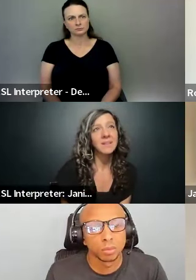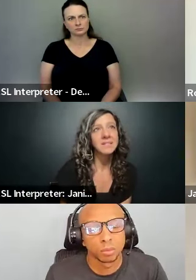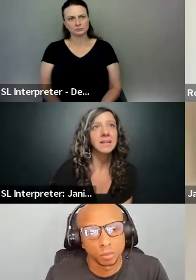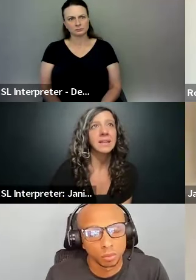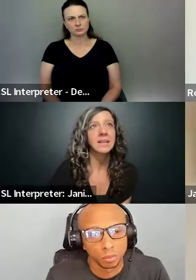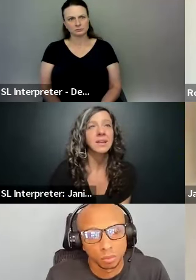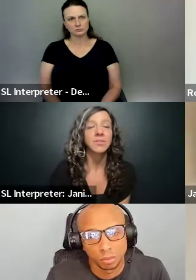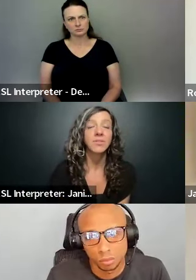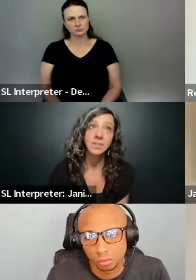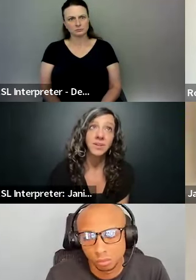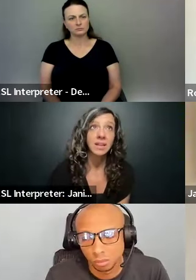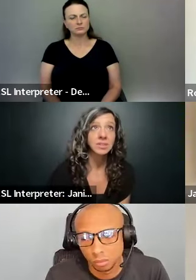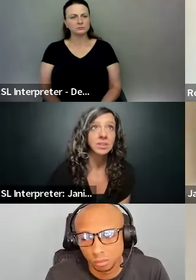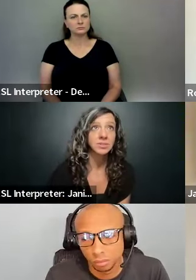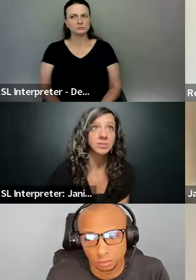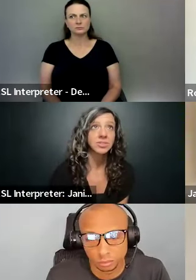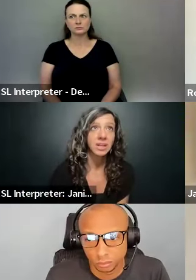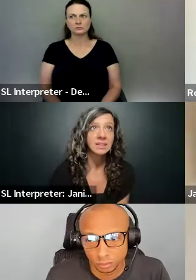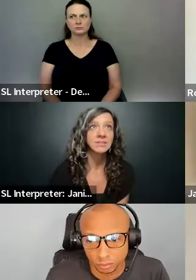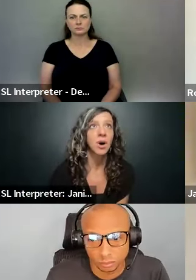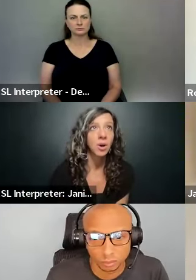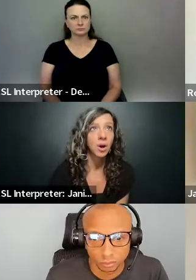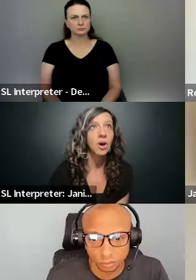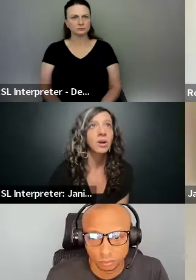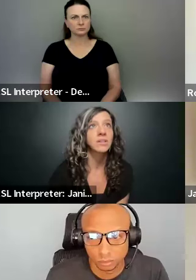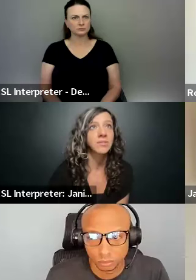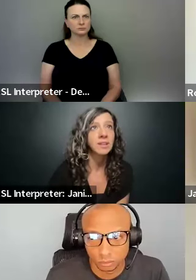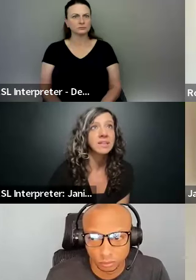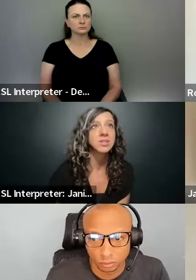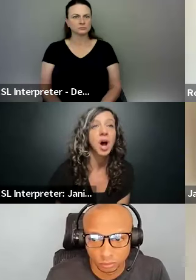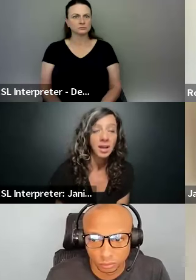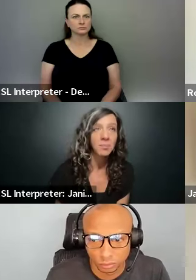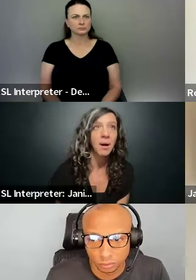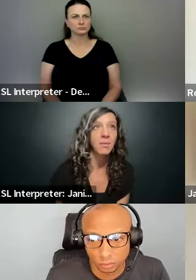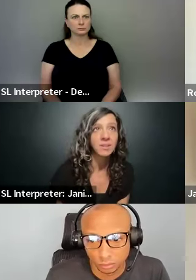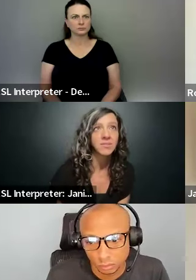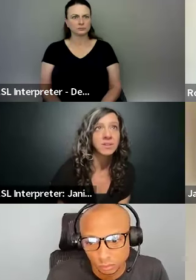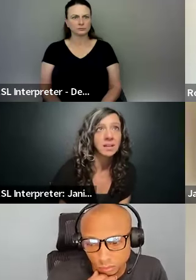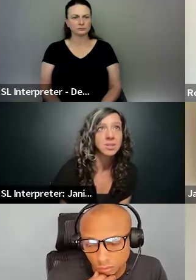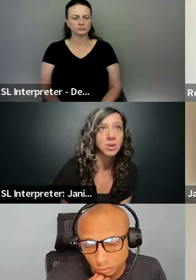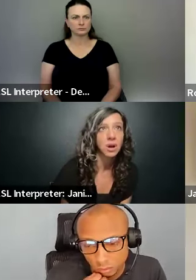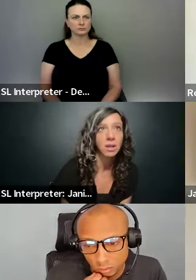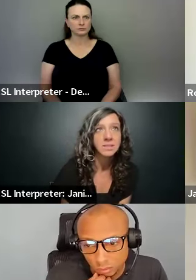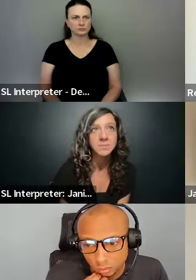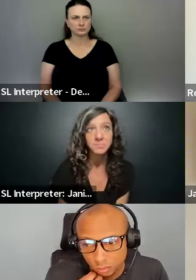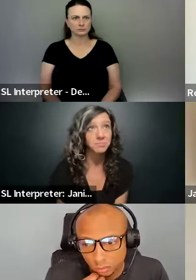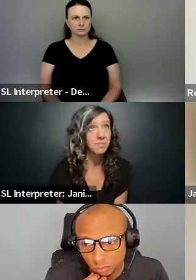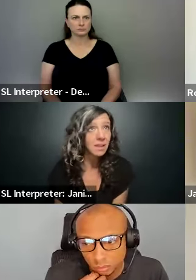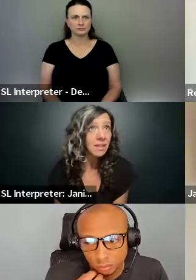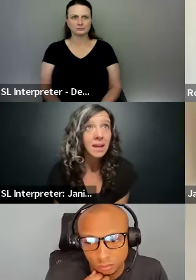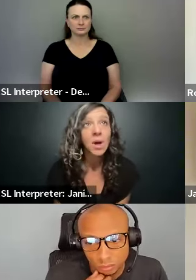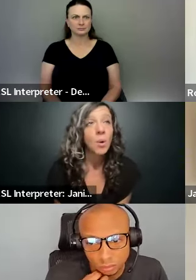but have it done in the different Asian countries, Chinese, Hong Kong, different things, talking about the different technological